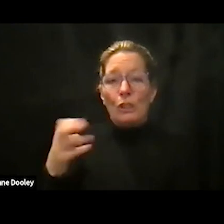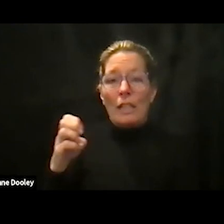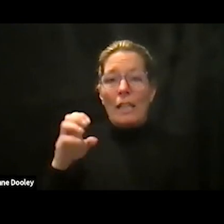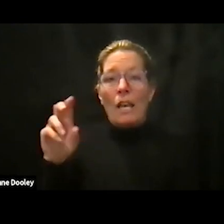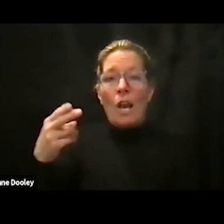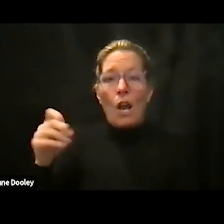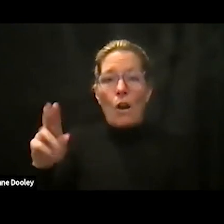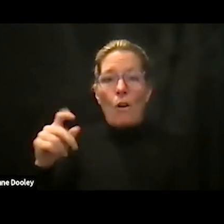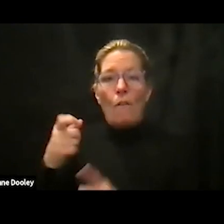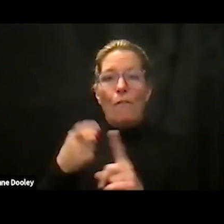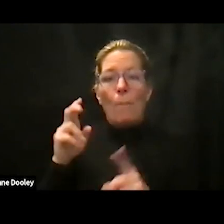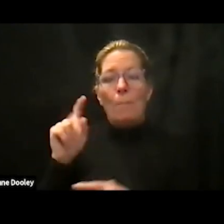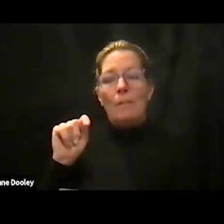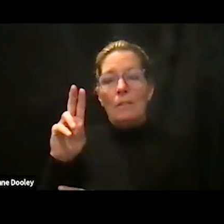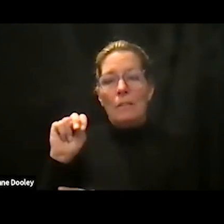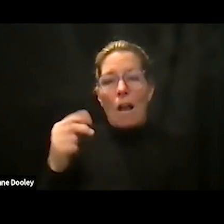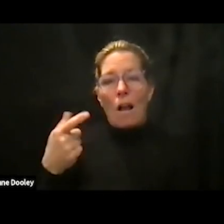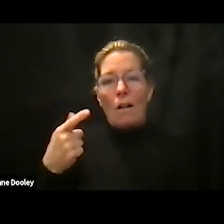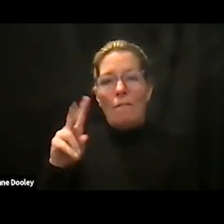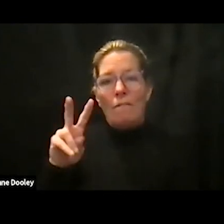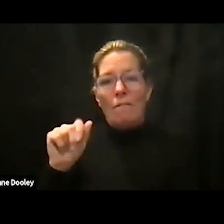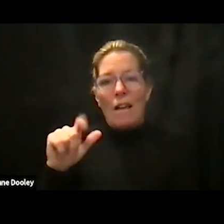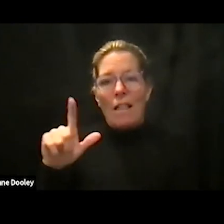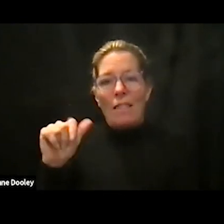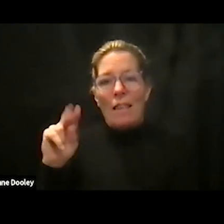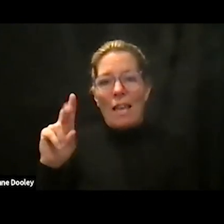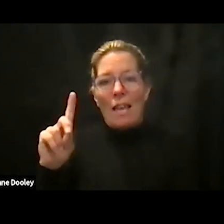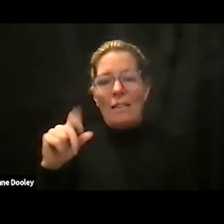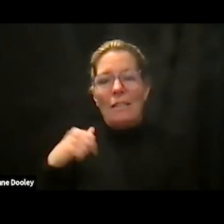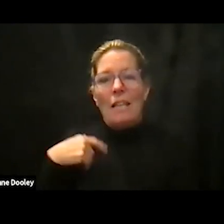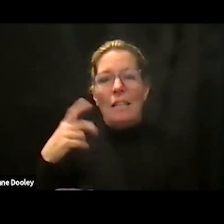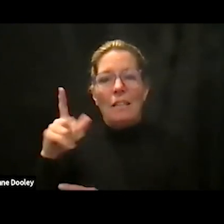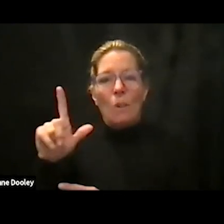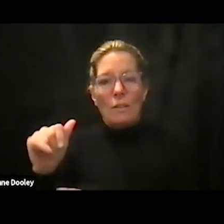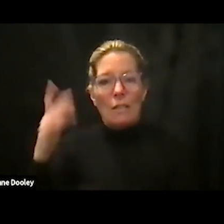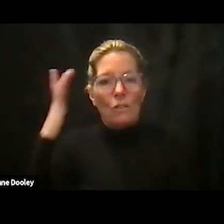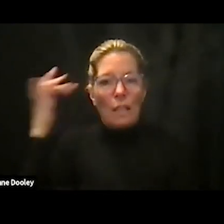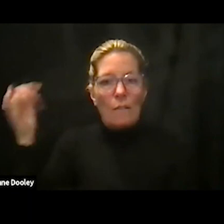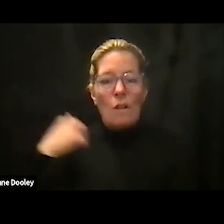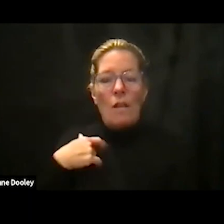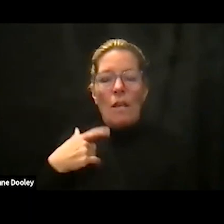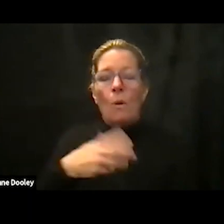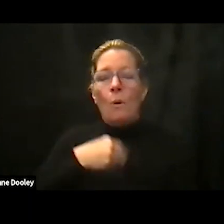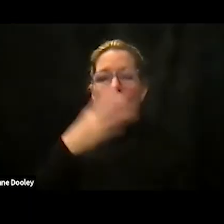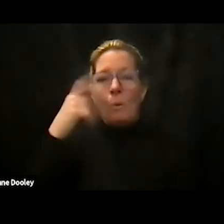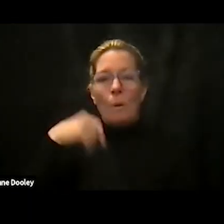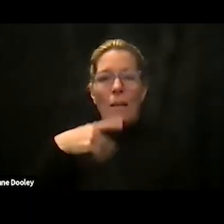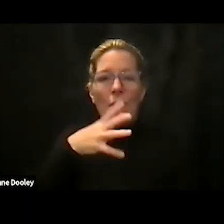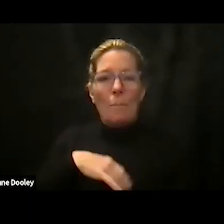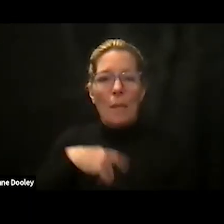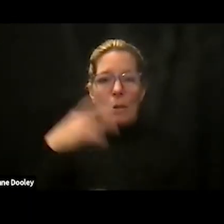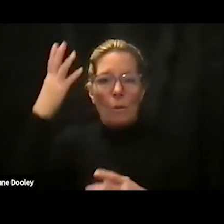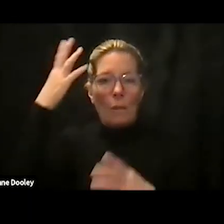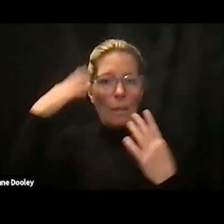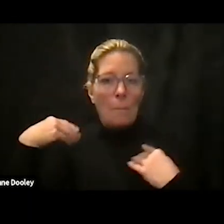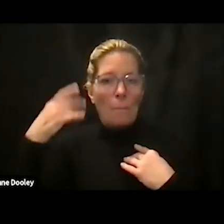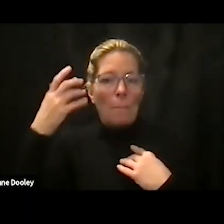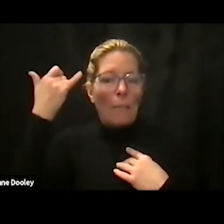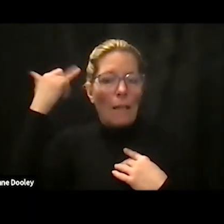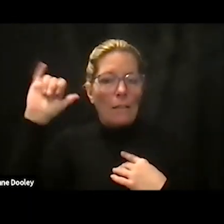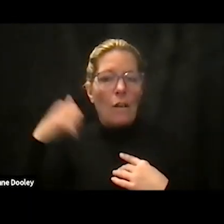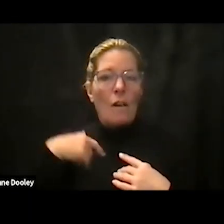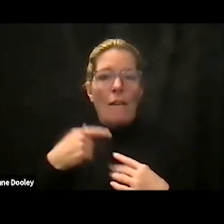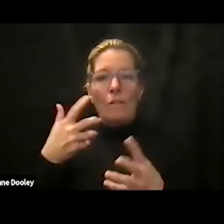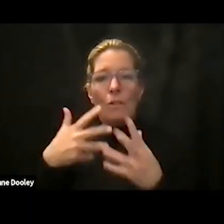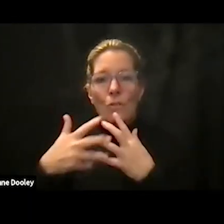Tungva land in Los Angeles, California. I'm a Caucasian female with blonde hair and I'm wearing a gray sweater. I